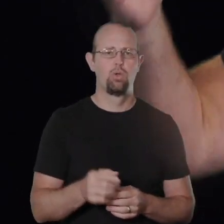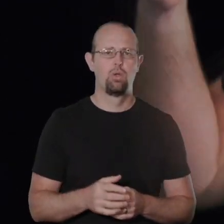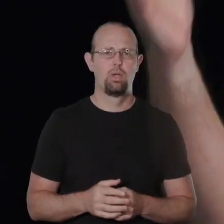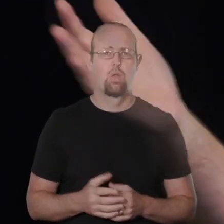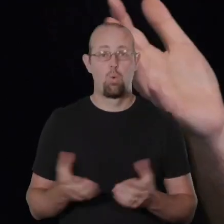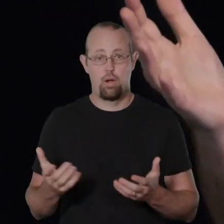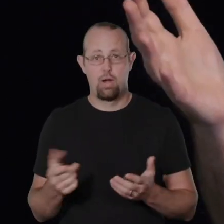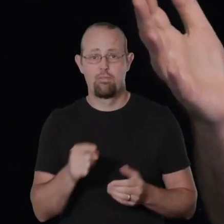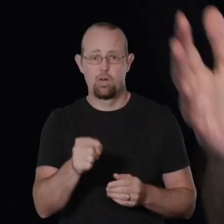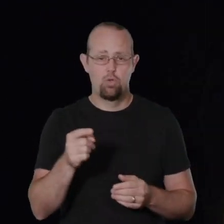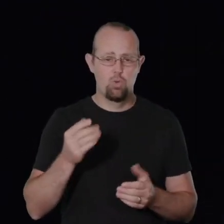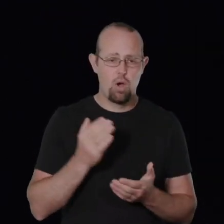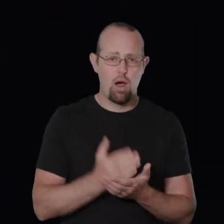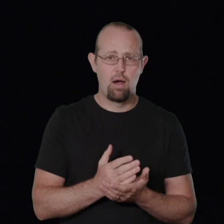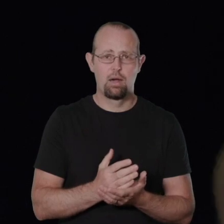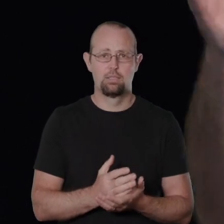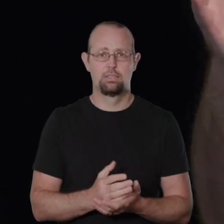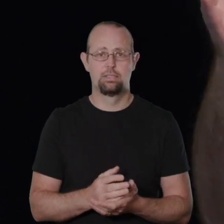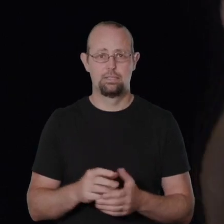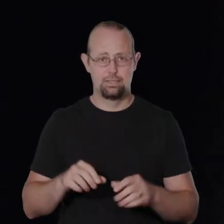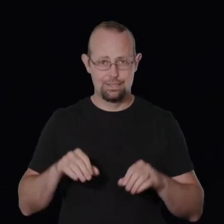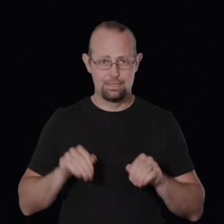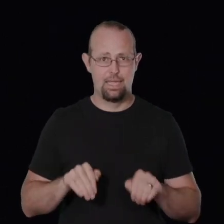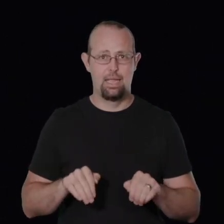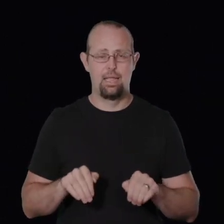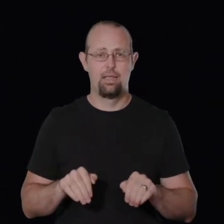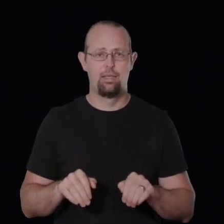on. Our team are here. We love you. We'd love to hear from you.